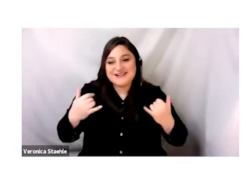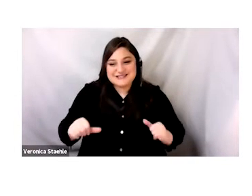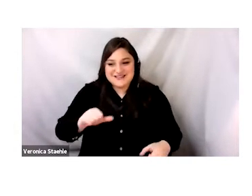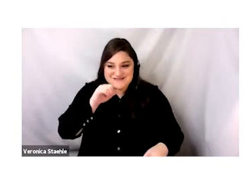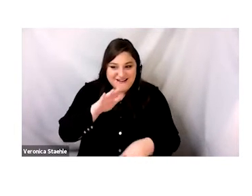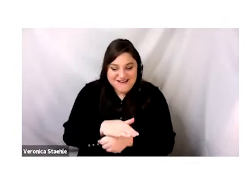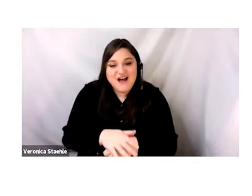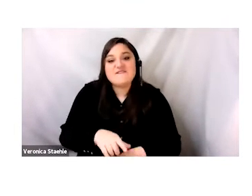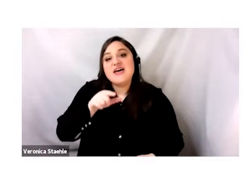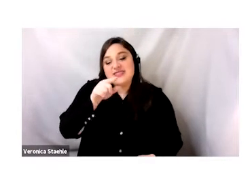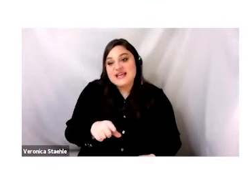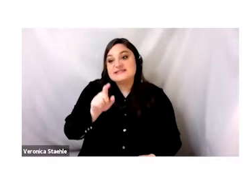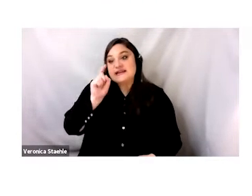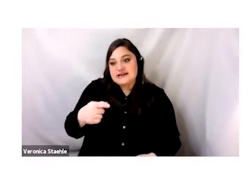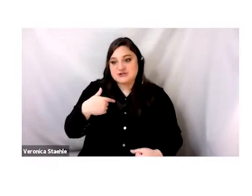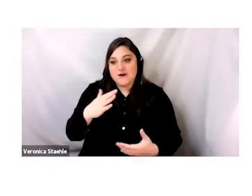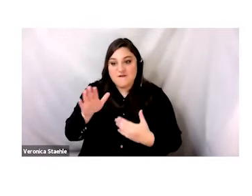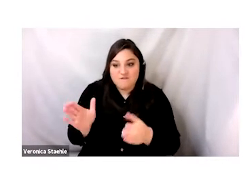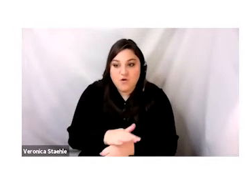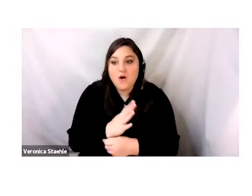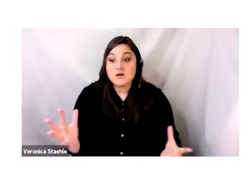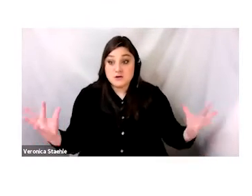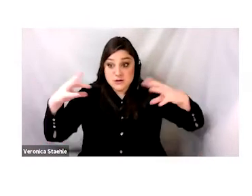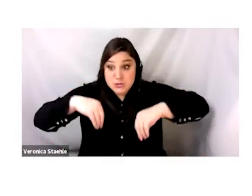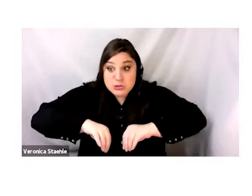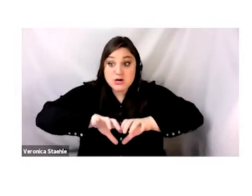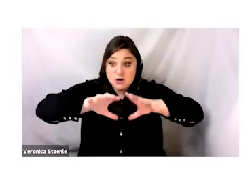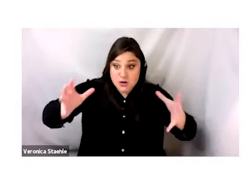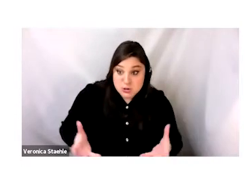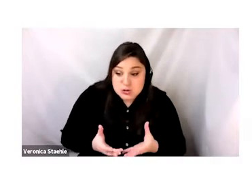time approach, but need to understand that in all of